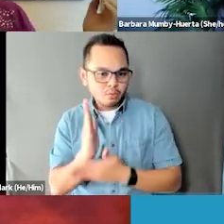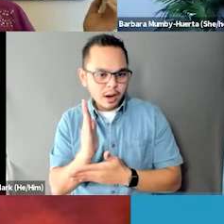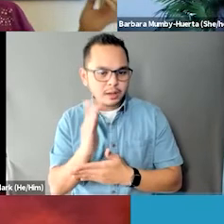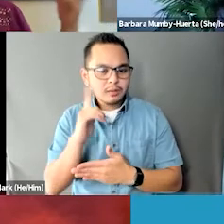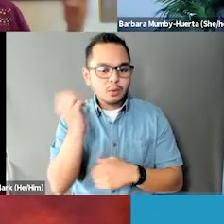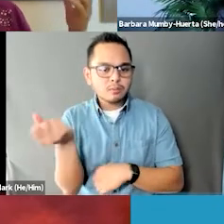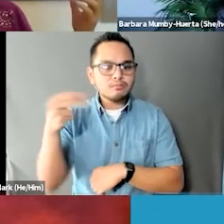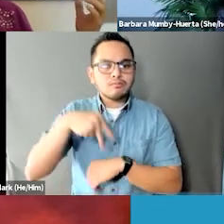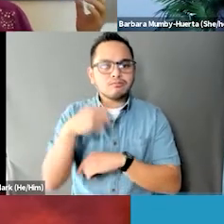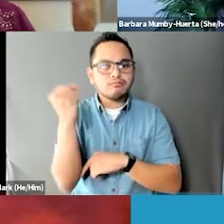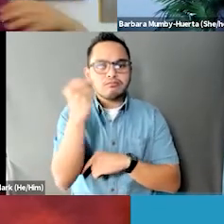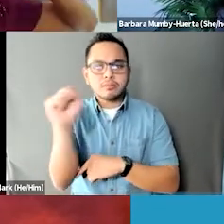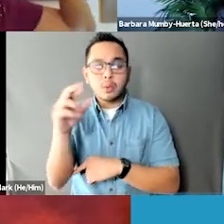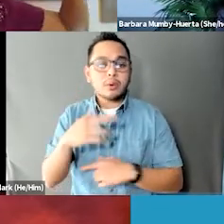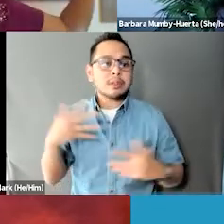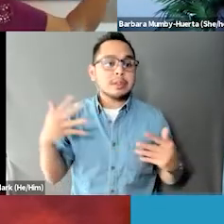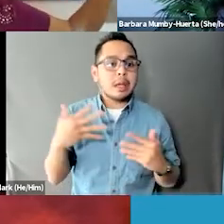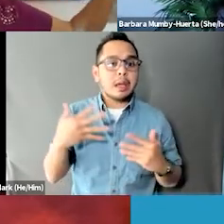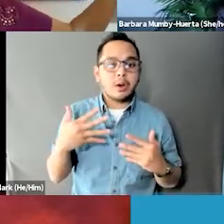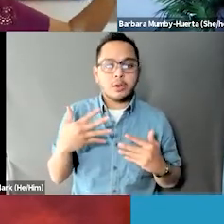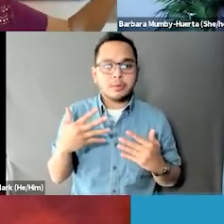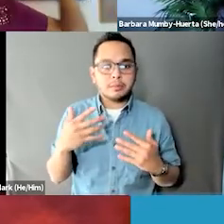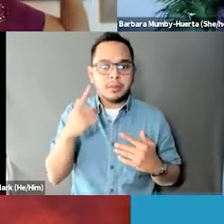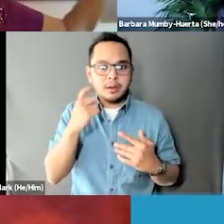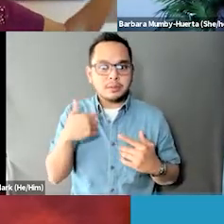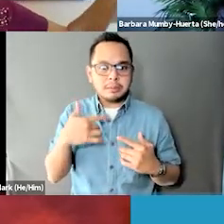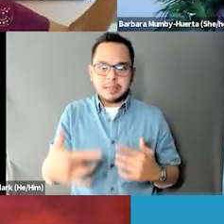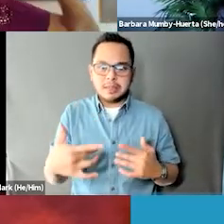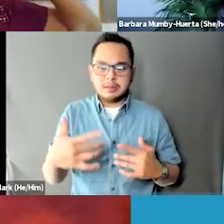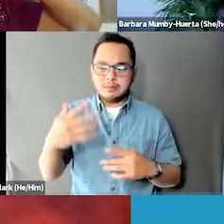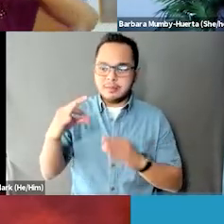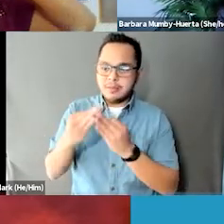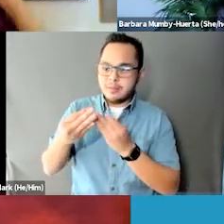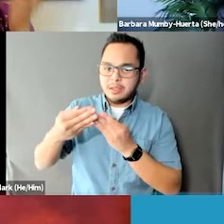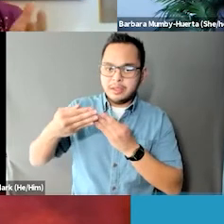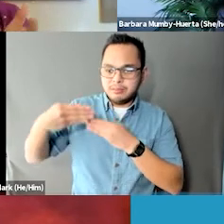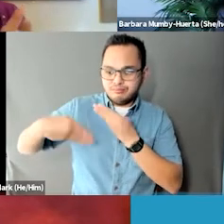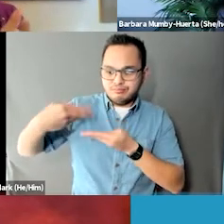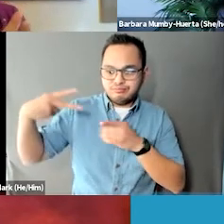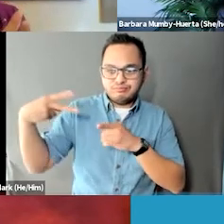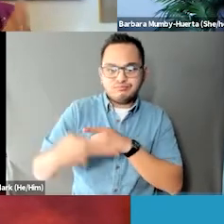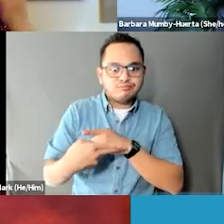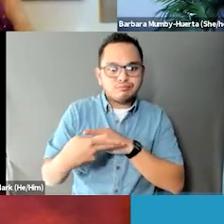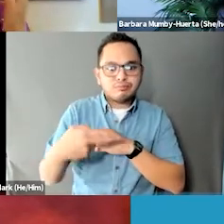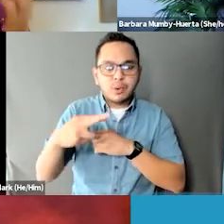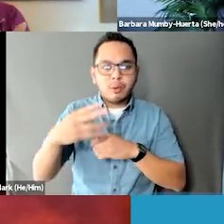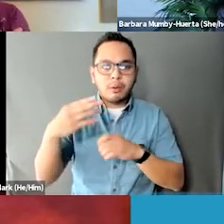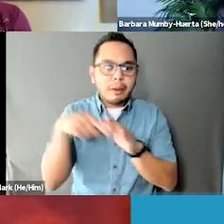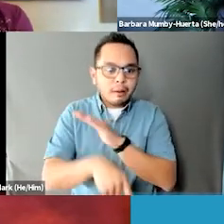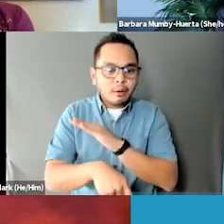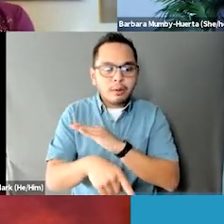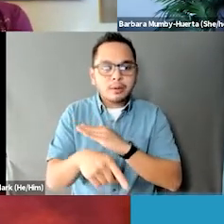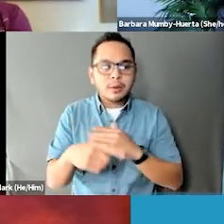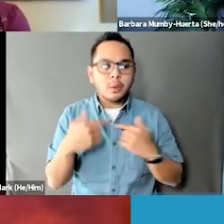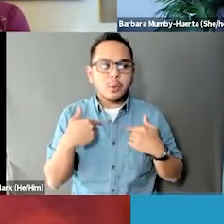up, or if we're too afraid to stand up because we have a family history of being our heads cut off, we don't know how to stand up, and we can't take